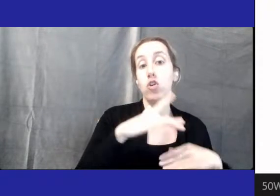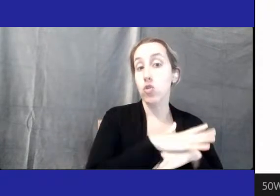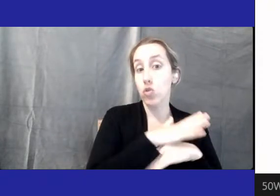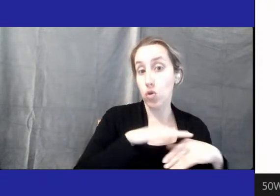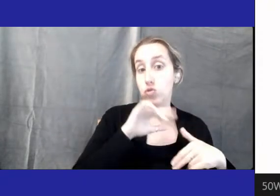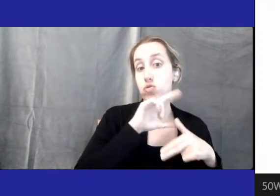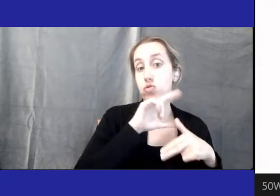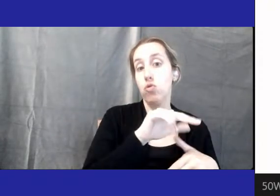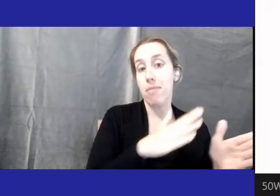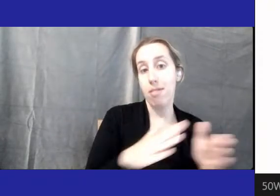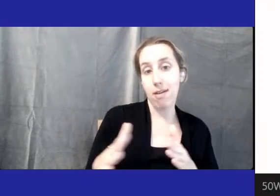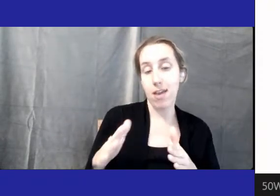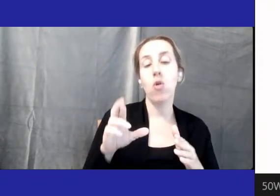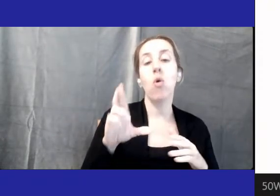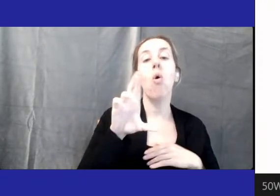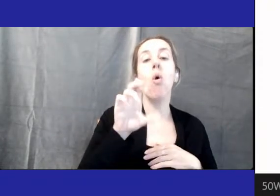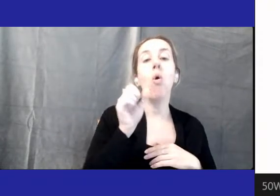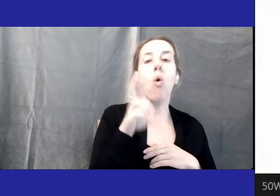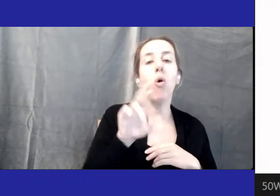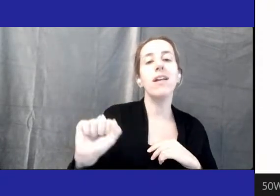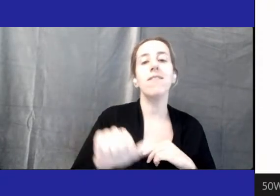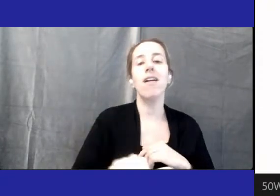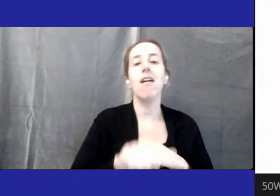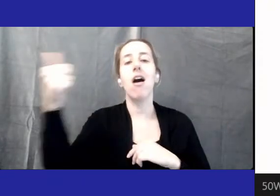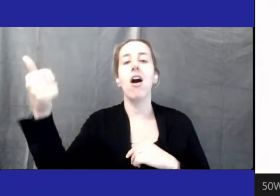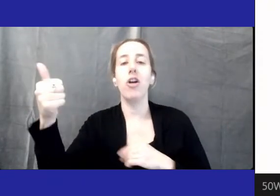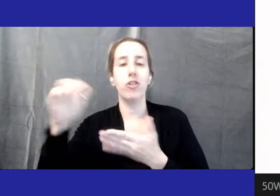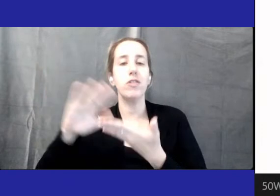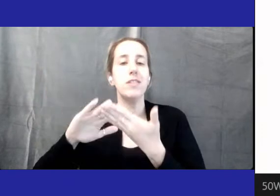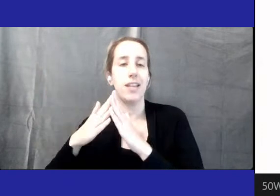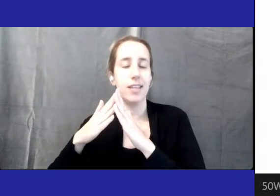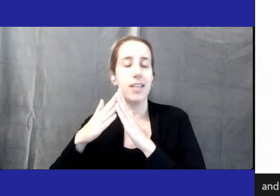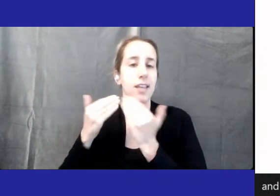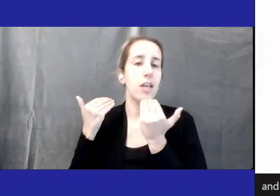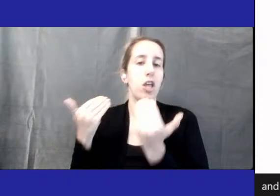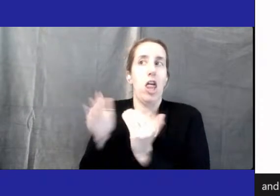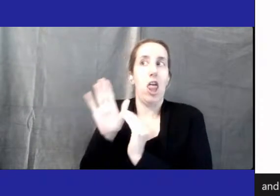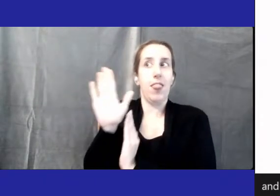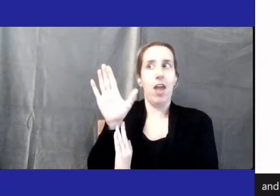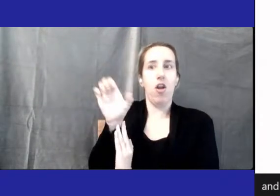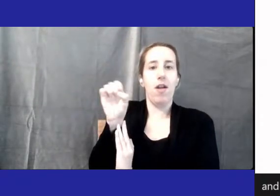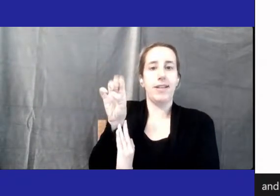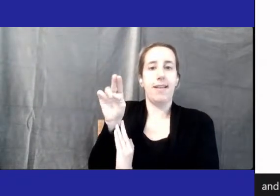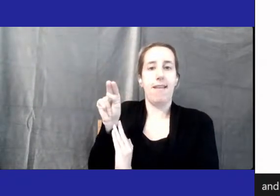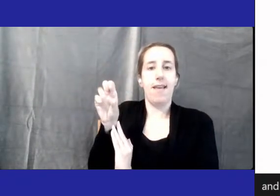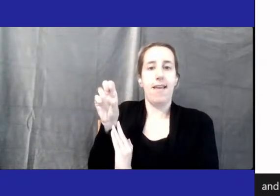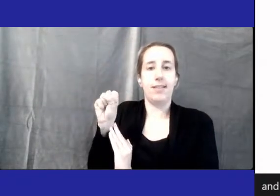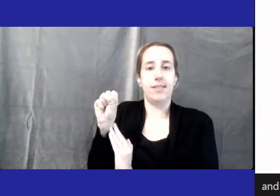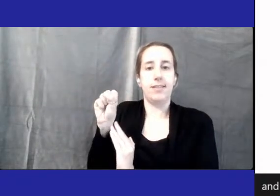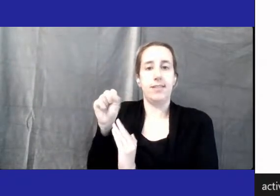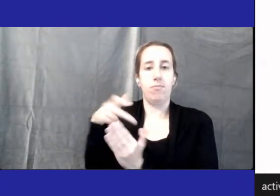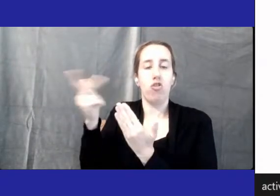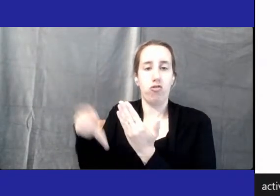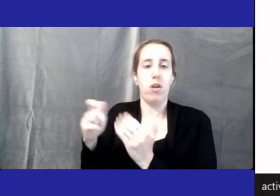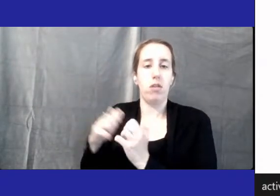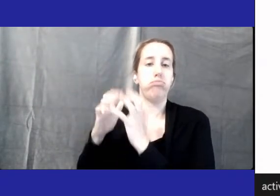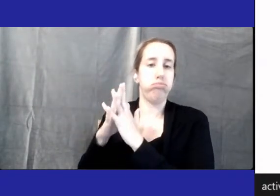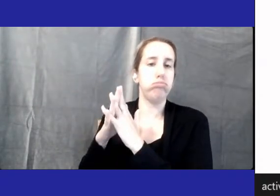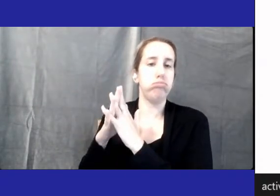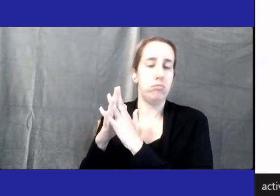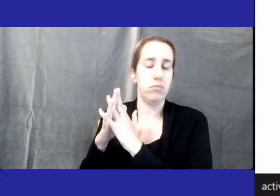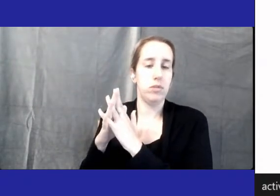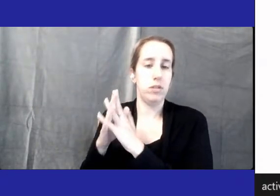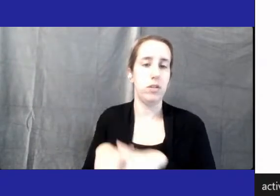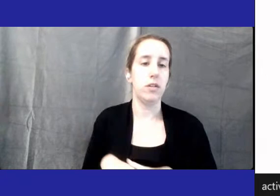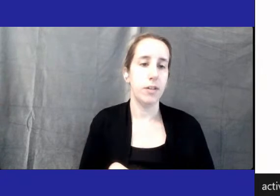site opening, the contract would be activated if the president of our organization were to activate the contract